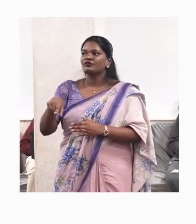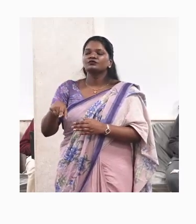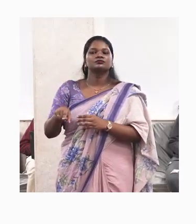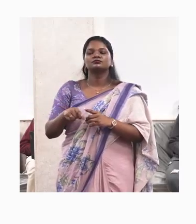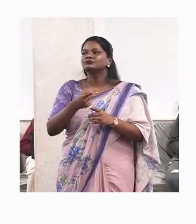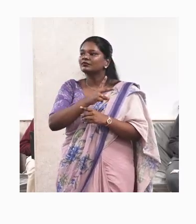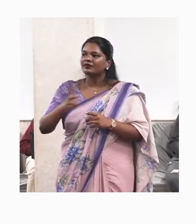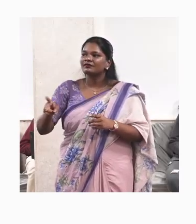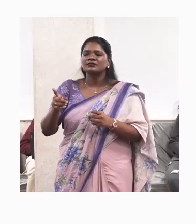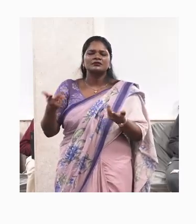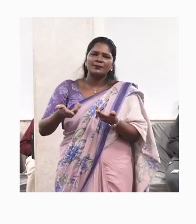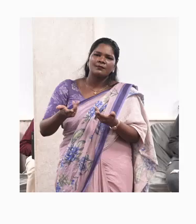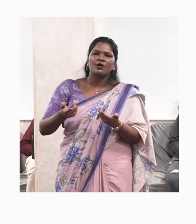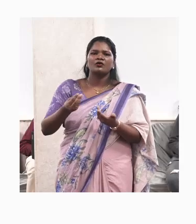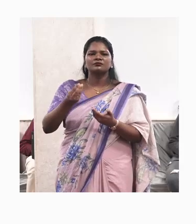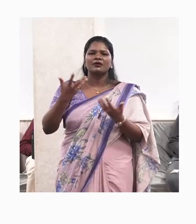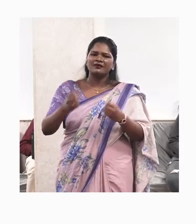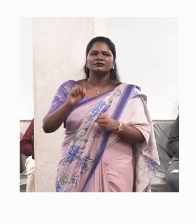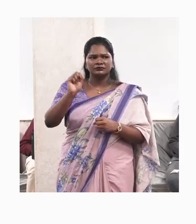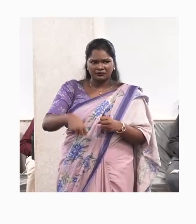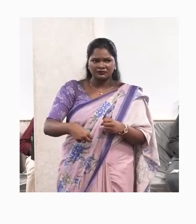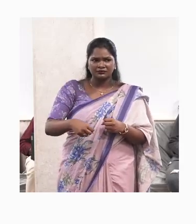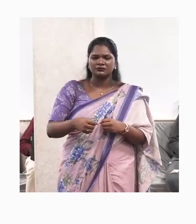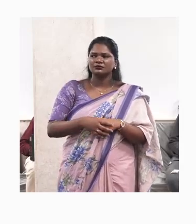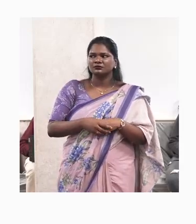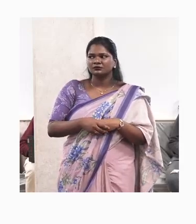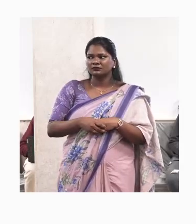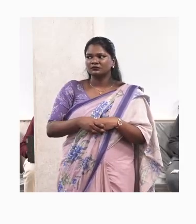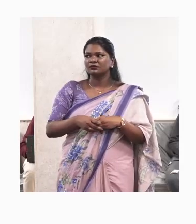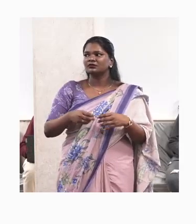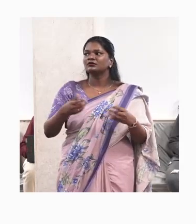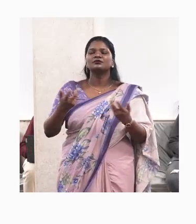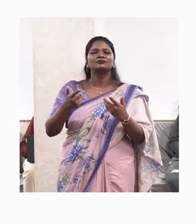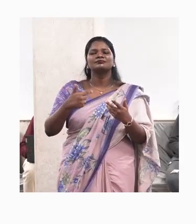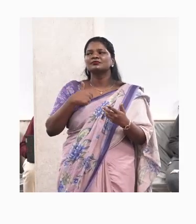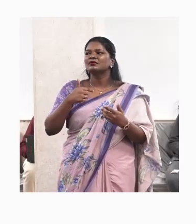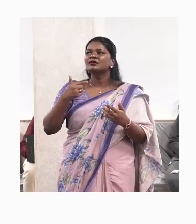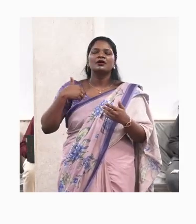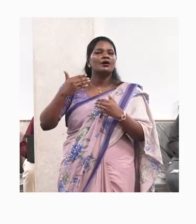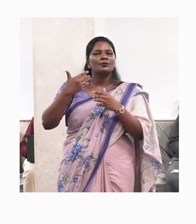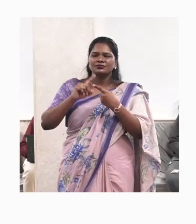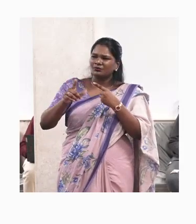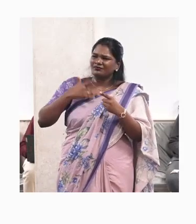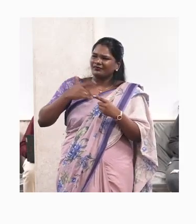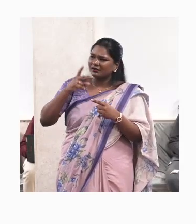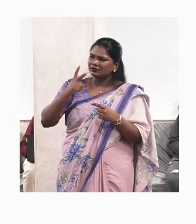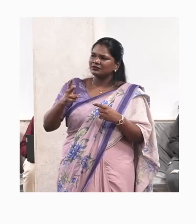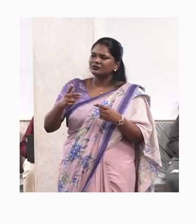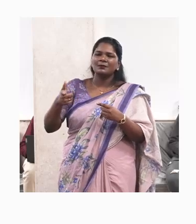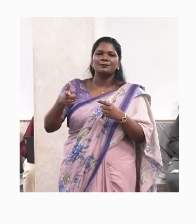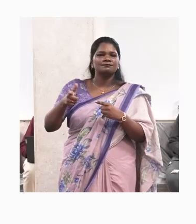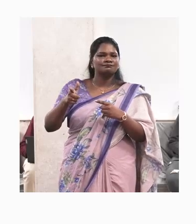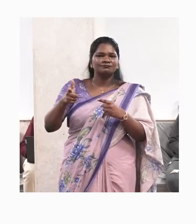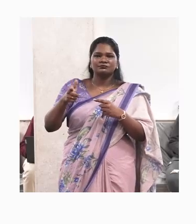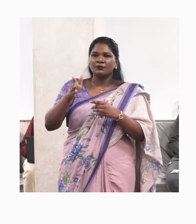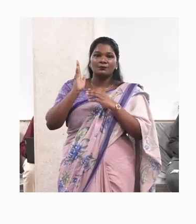miracle, but somehow even yes, because 1 month ago I went to the presentation of